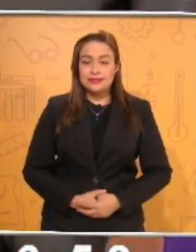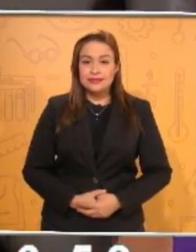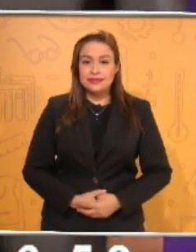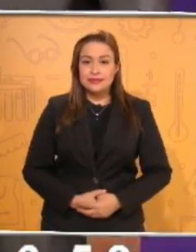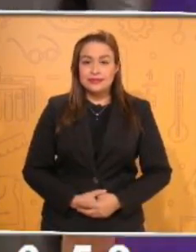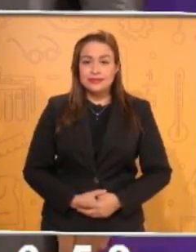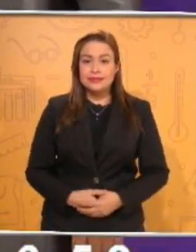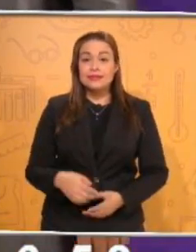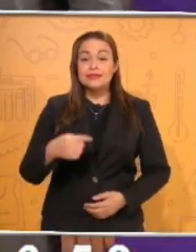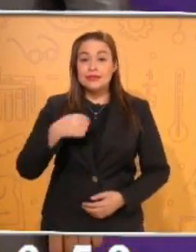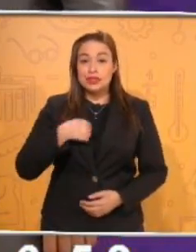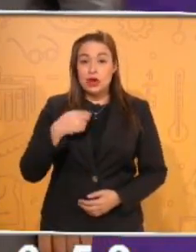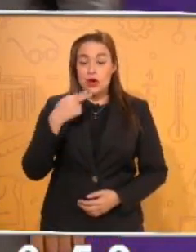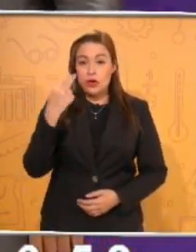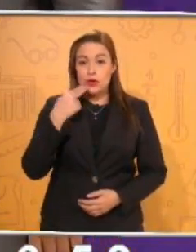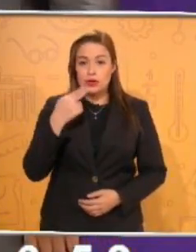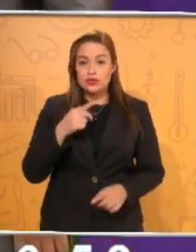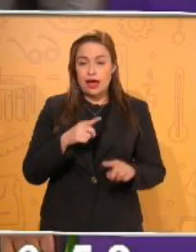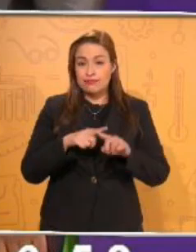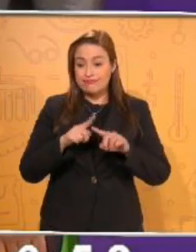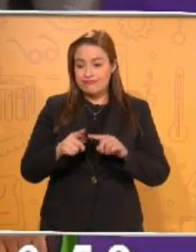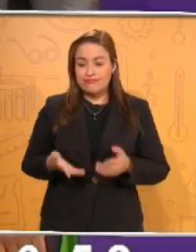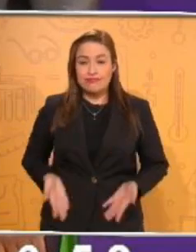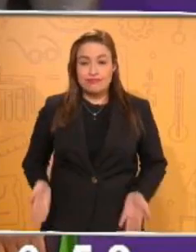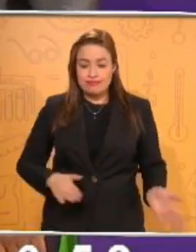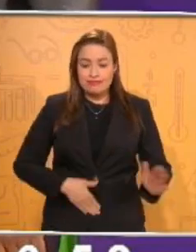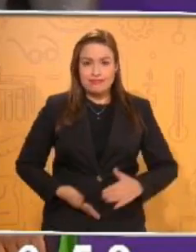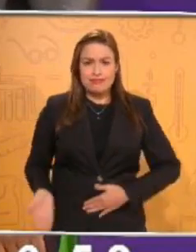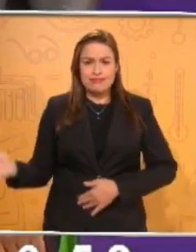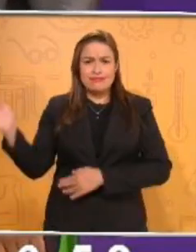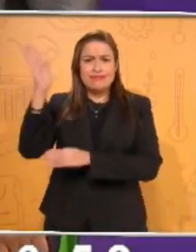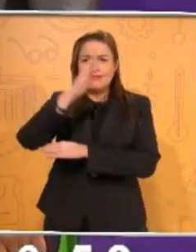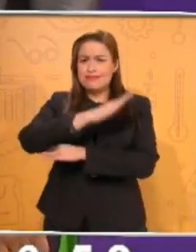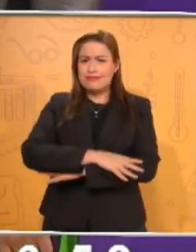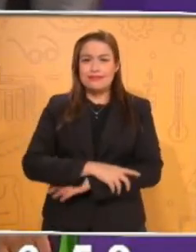I was using diapers all day.